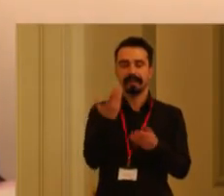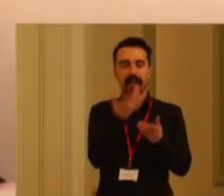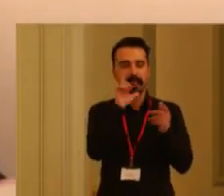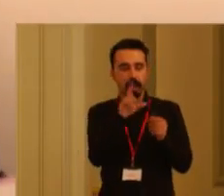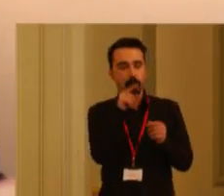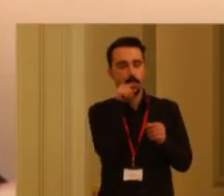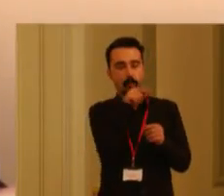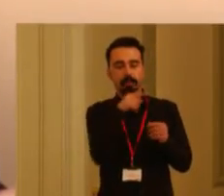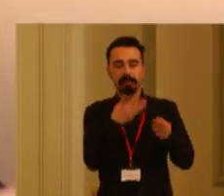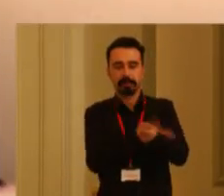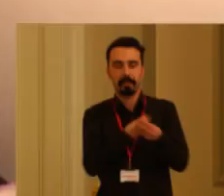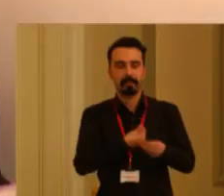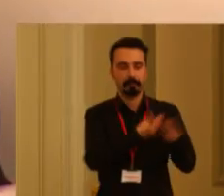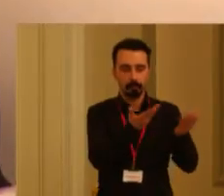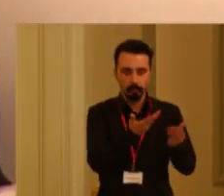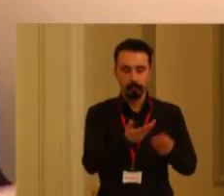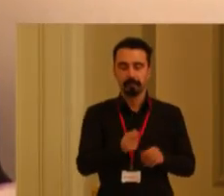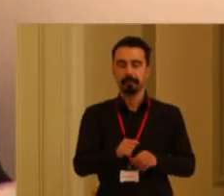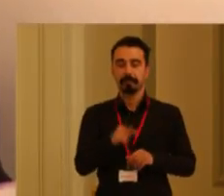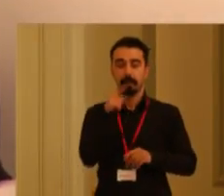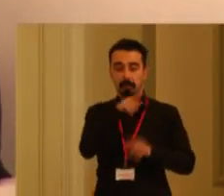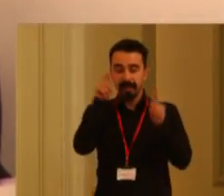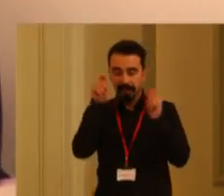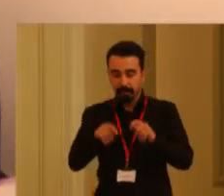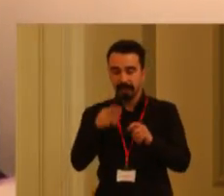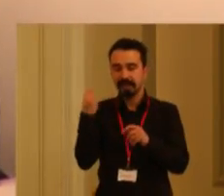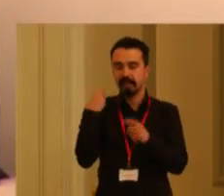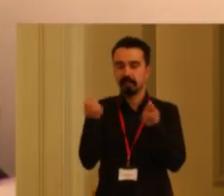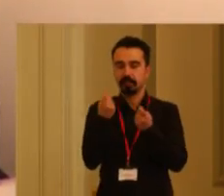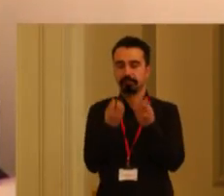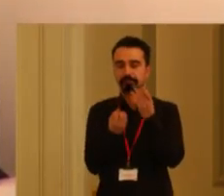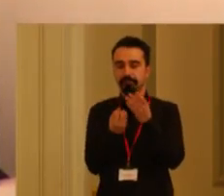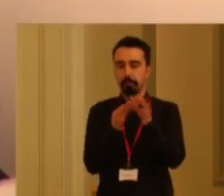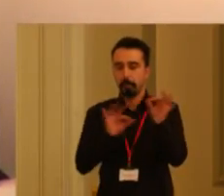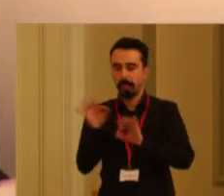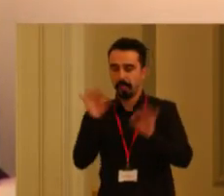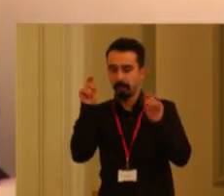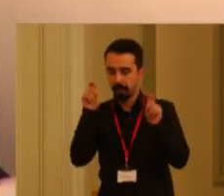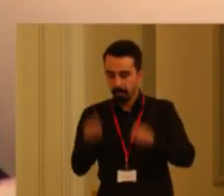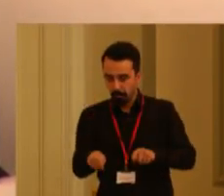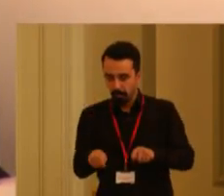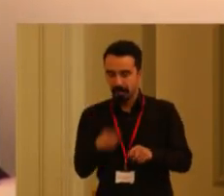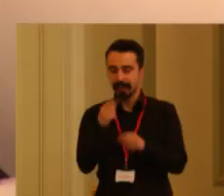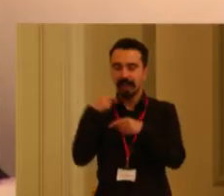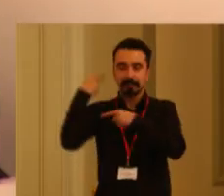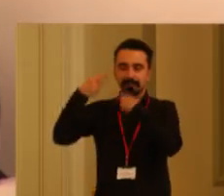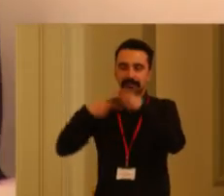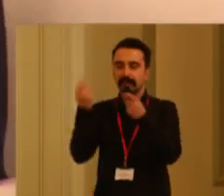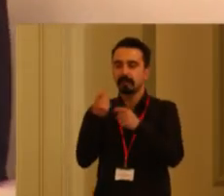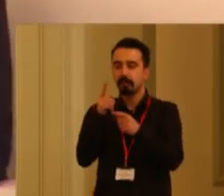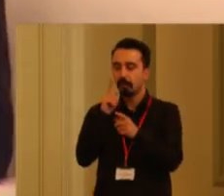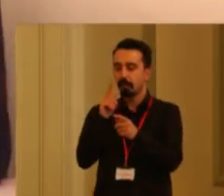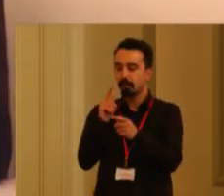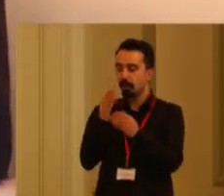aspirations from small businesses, and it's essentially those that big businesses fail to deliver. And it's a totally